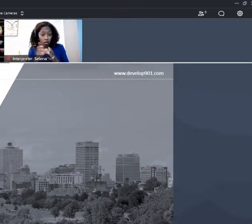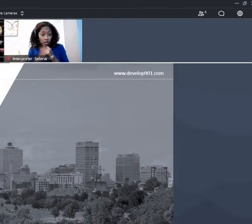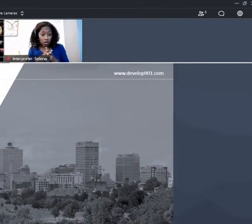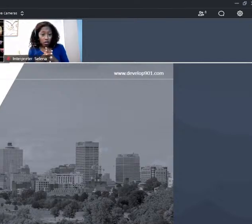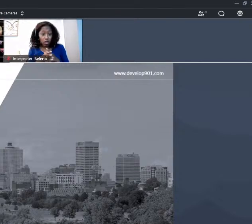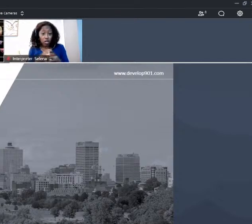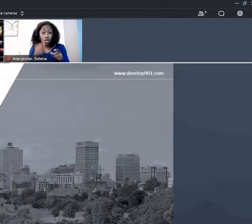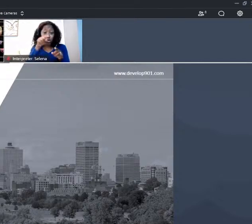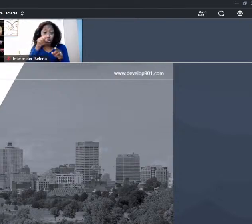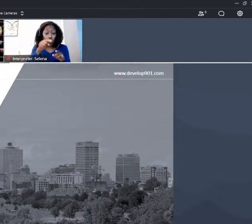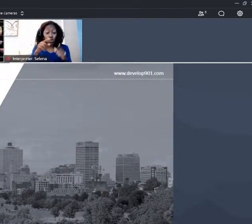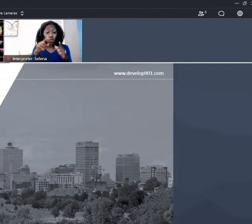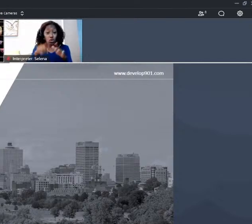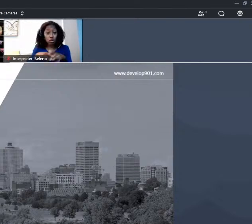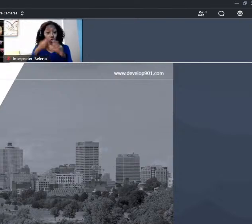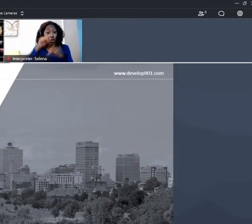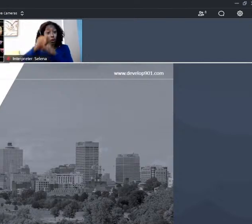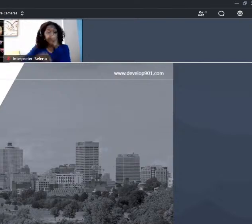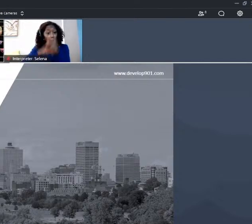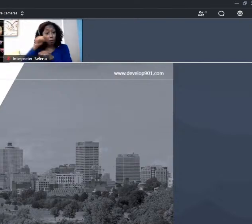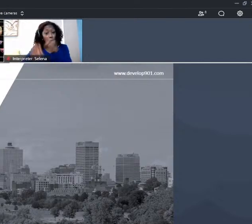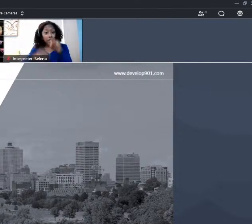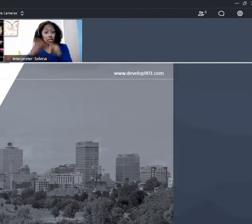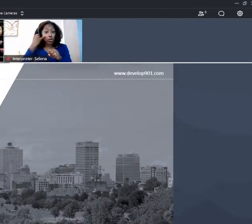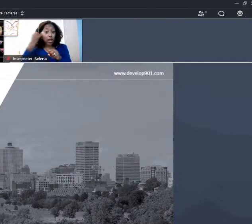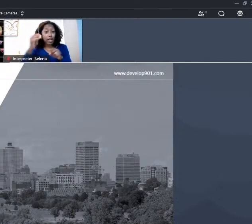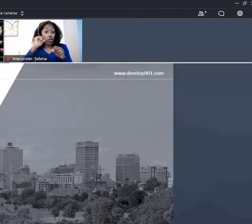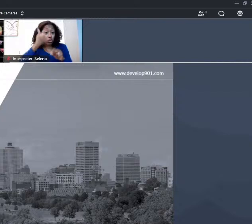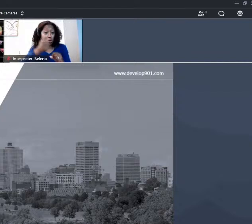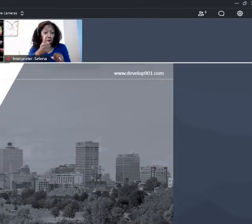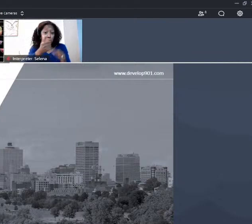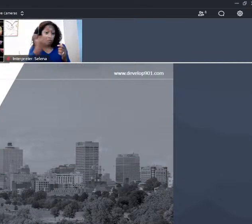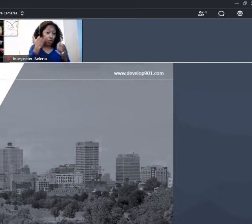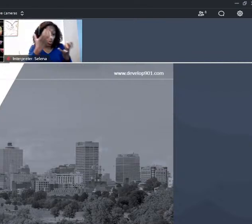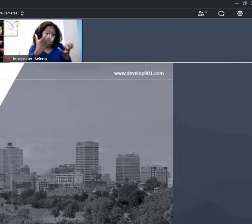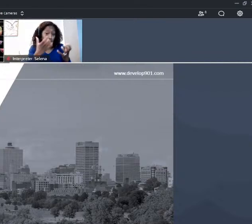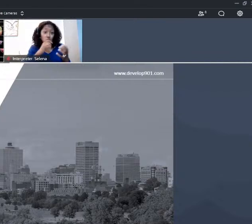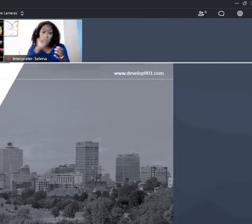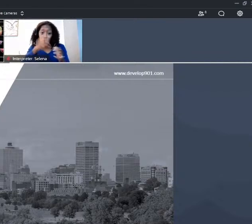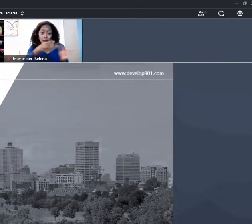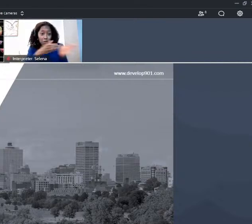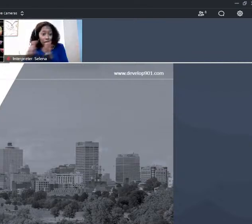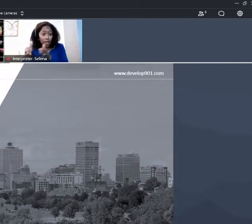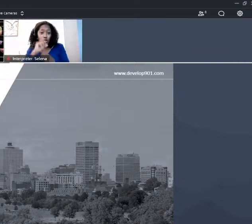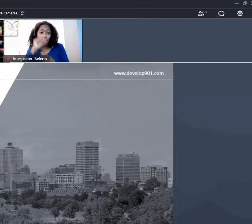Because you can open this bicycle idea up tomorrow. You don't need plans, don't need a permit.